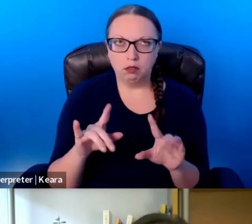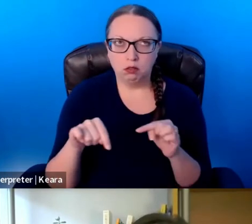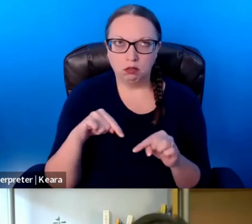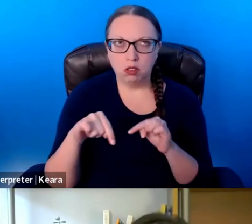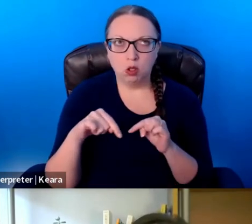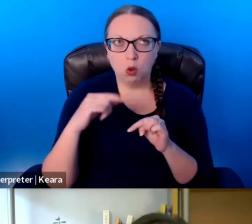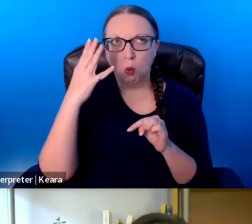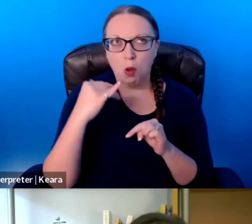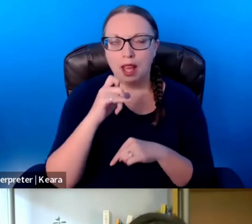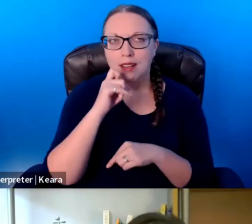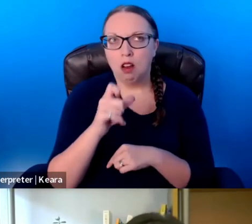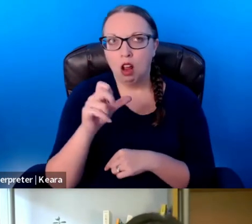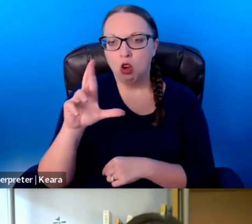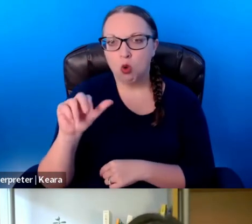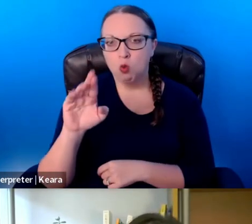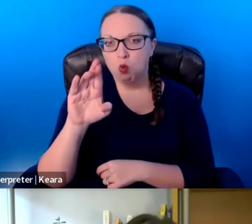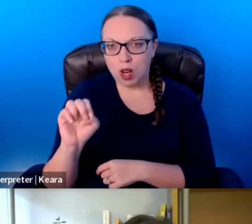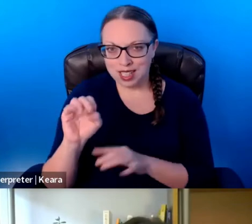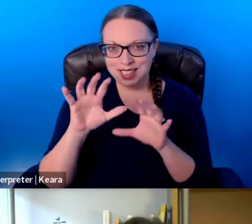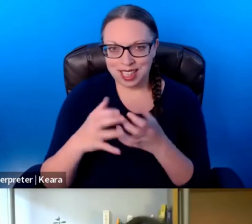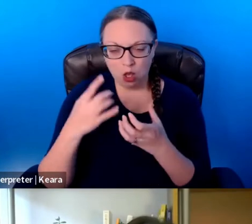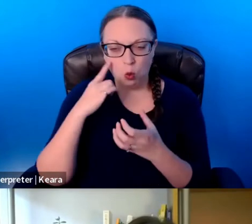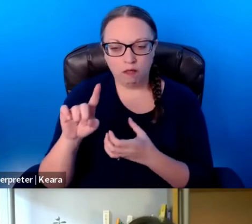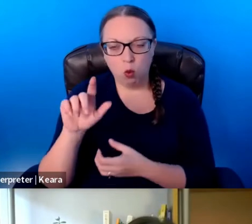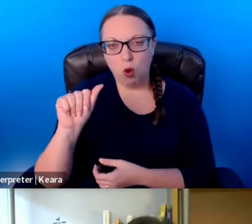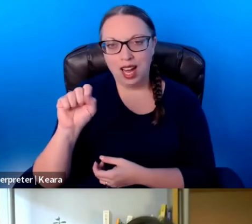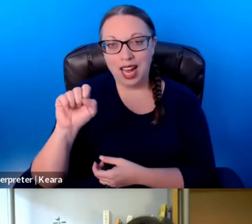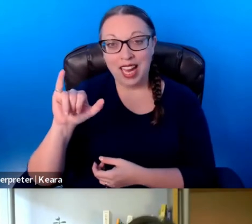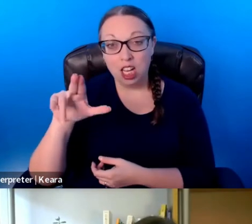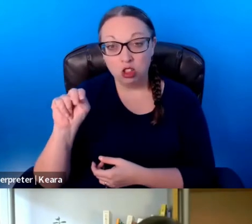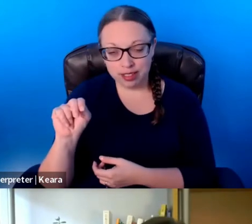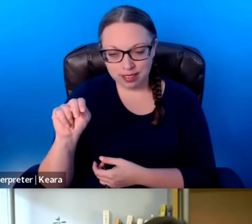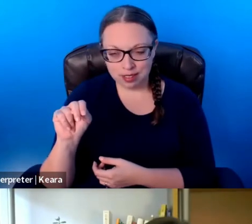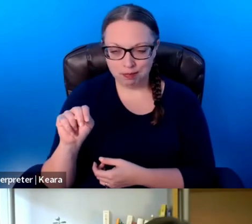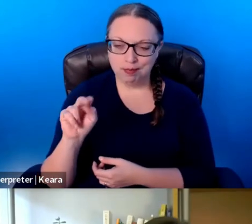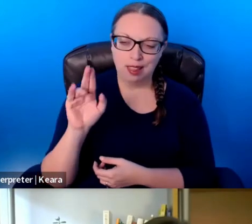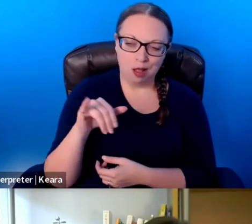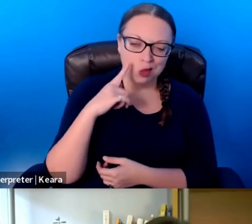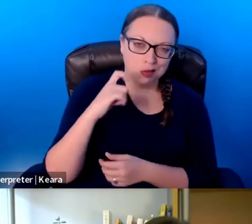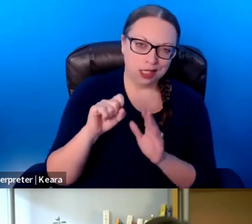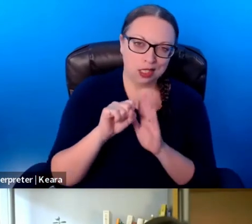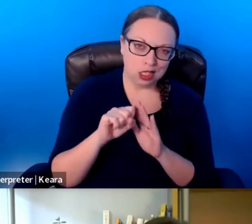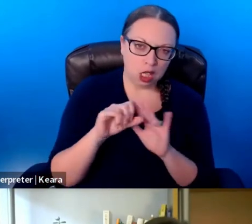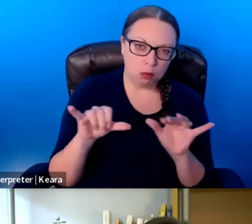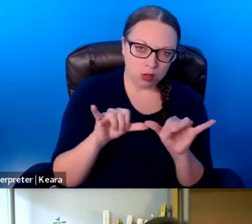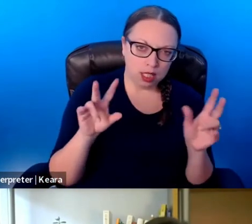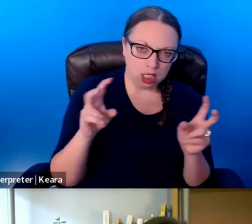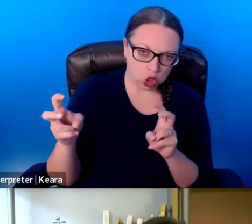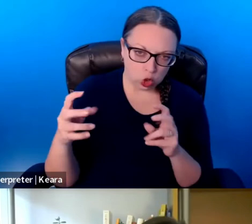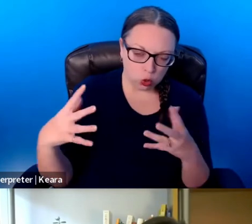why there was not a race category for Asians, and that was because just for sample size issues, we